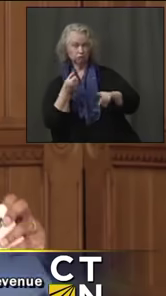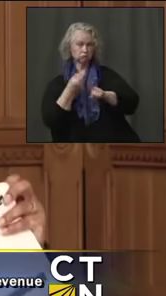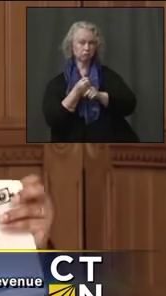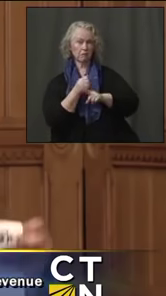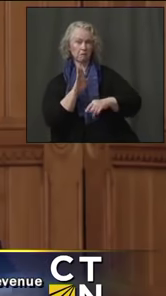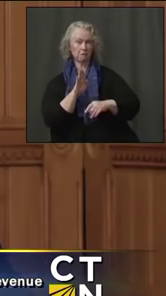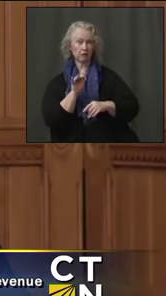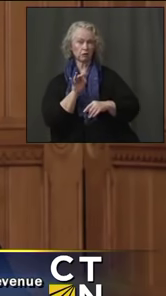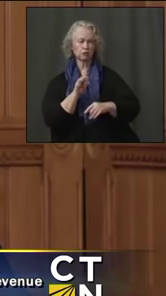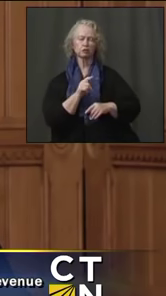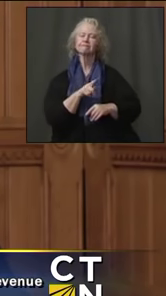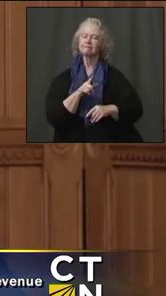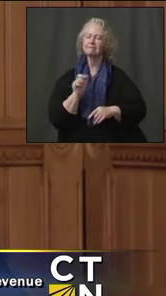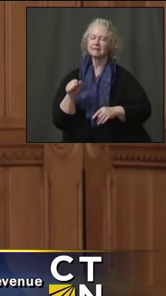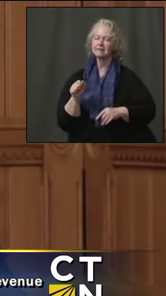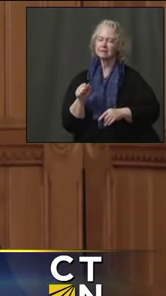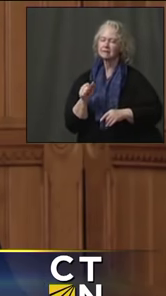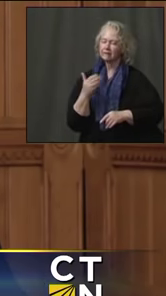Yes, absolutely.